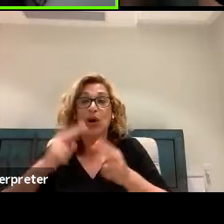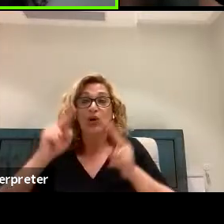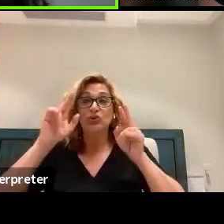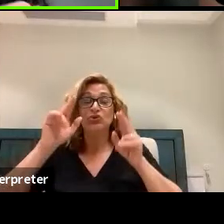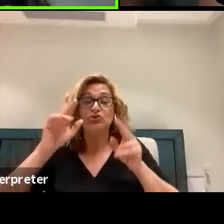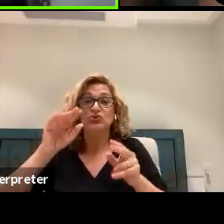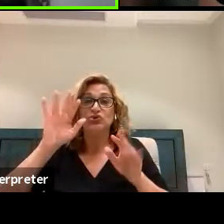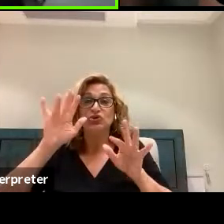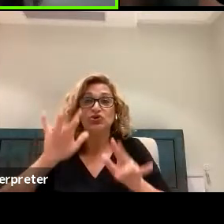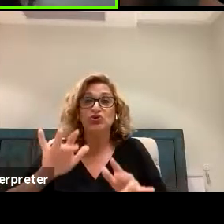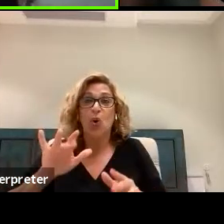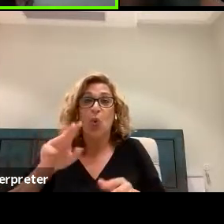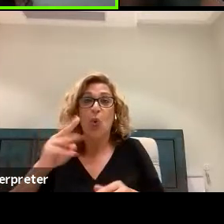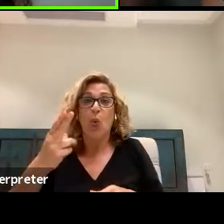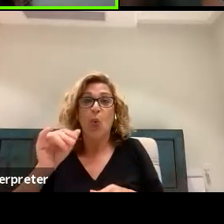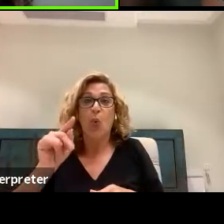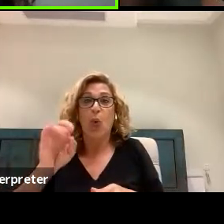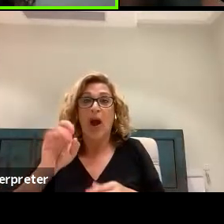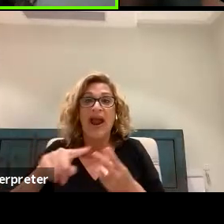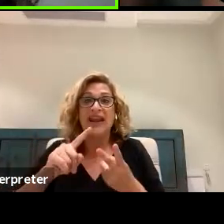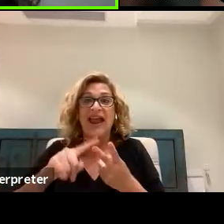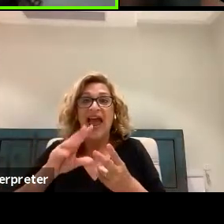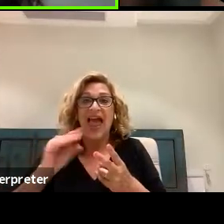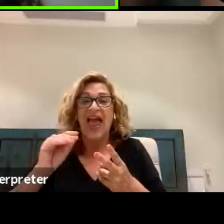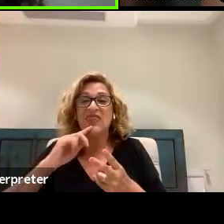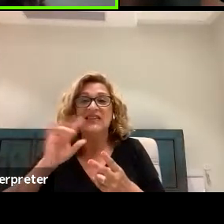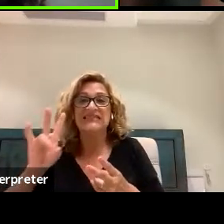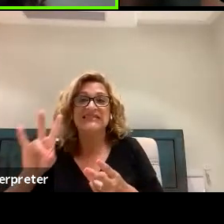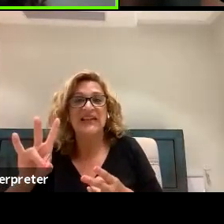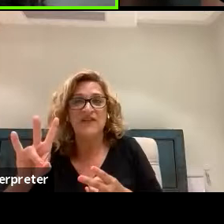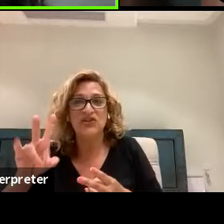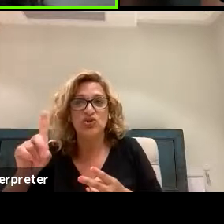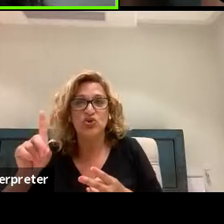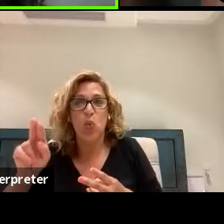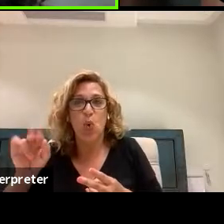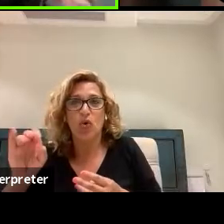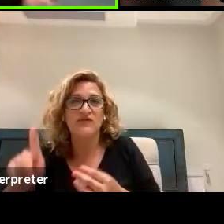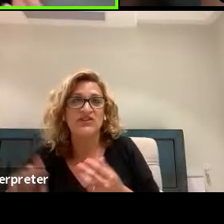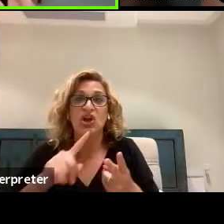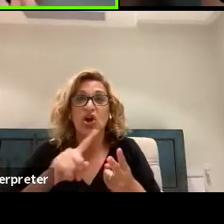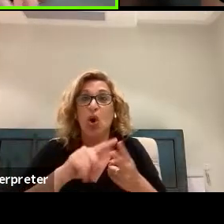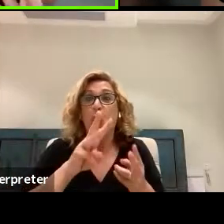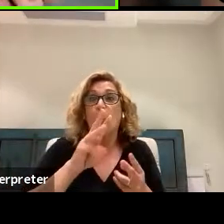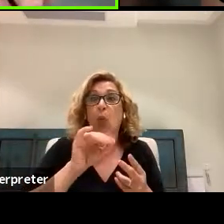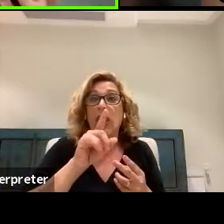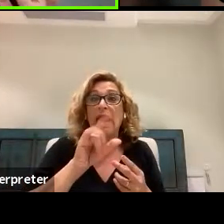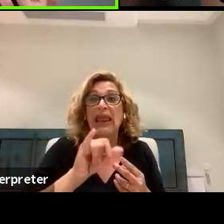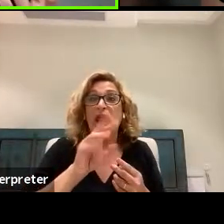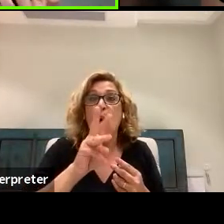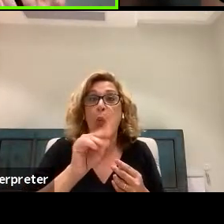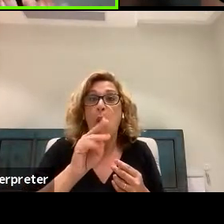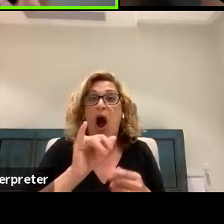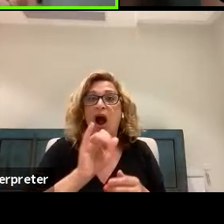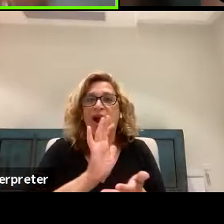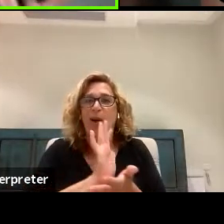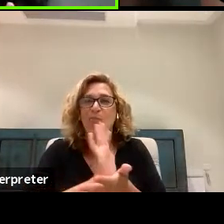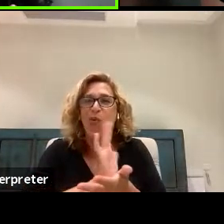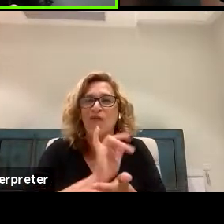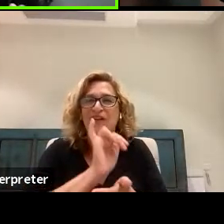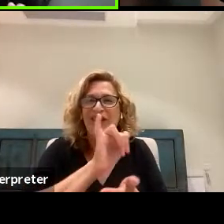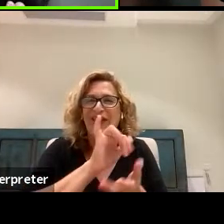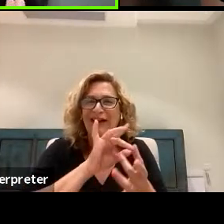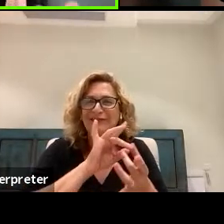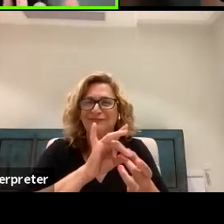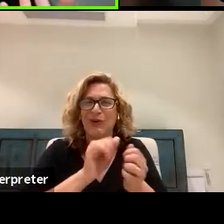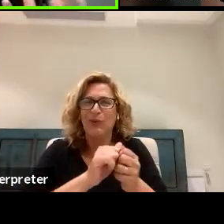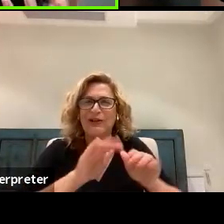have your Willy Wonka and the Chocolate Factory and your Oompa Loompas. So, and even though it was always like this weird thing